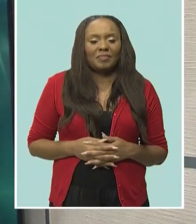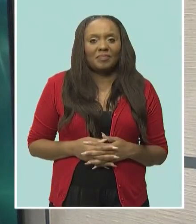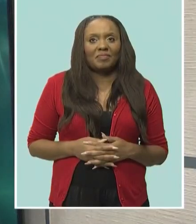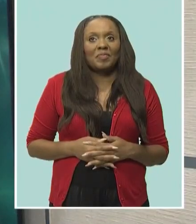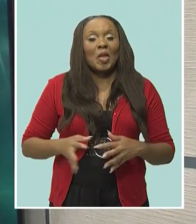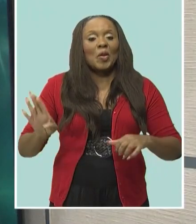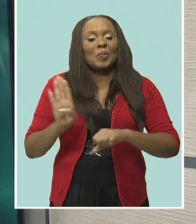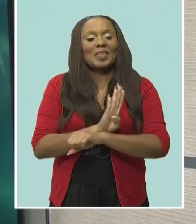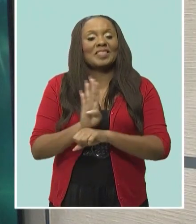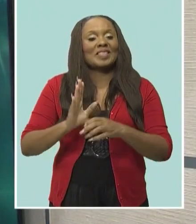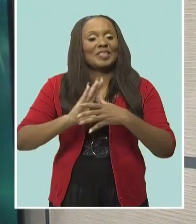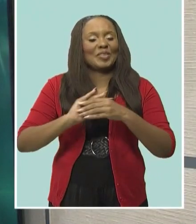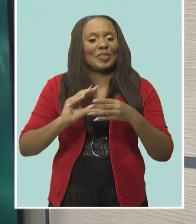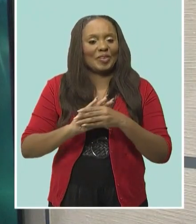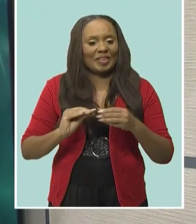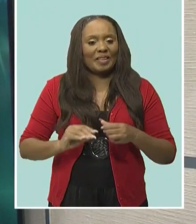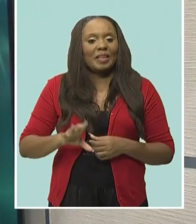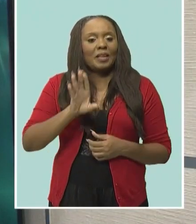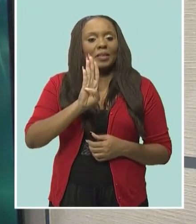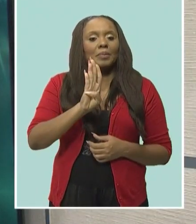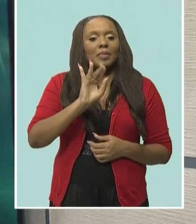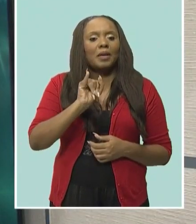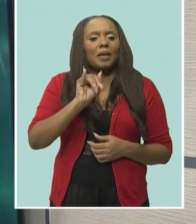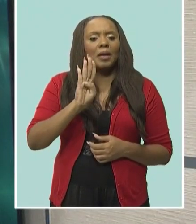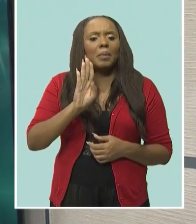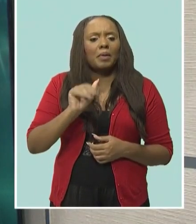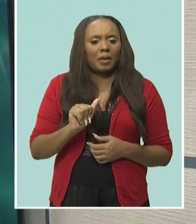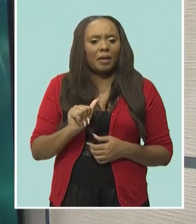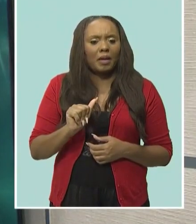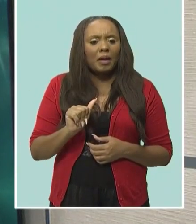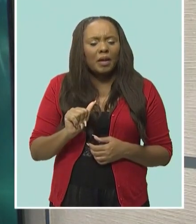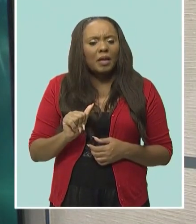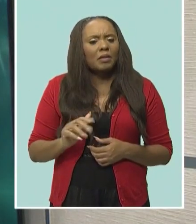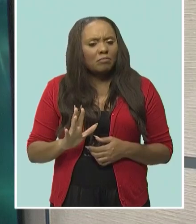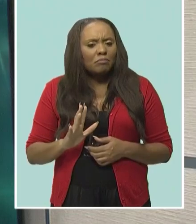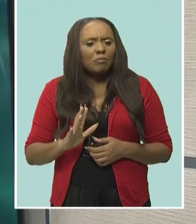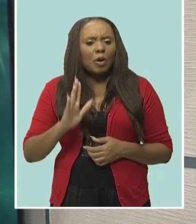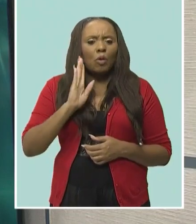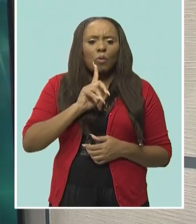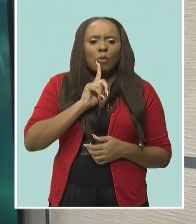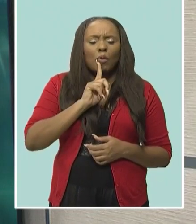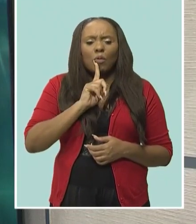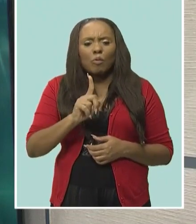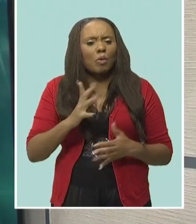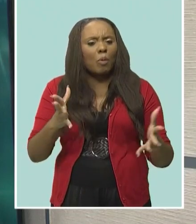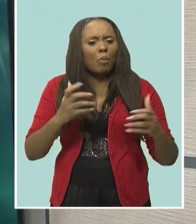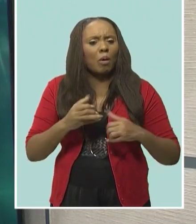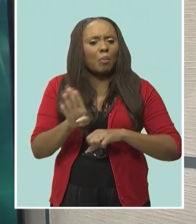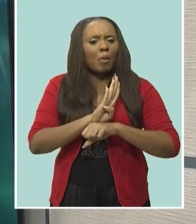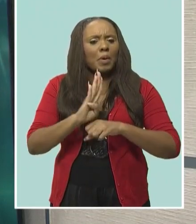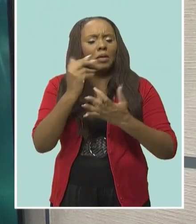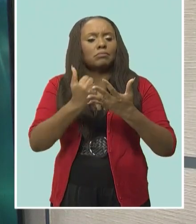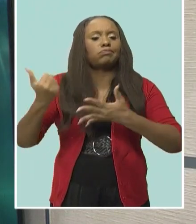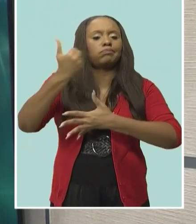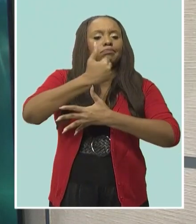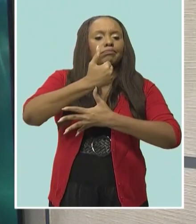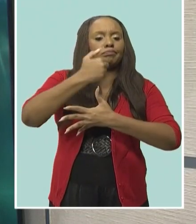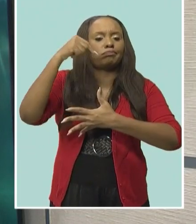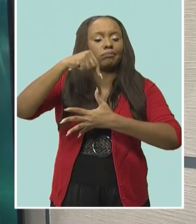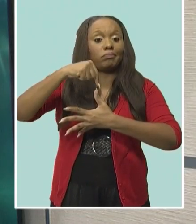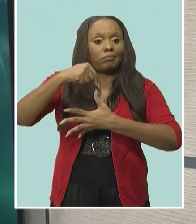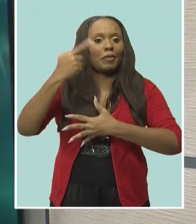In business news, the Barbados International Business Association, BIBA, is going to be about keeping Barbados at the top of its game